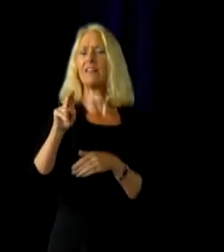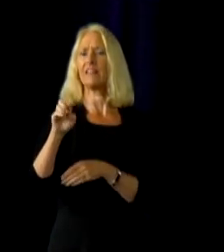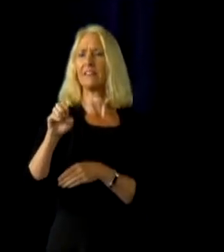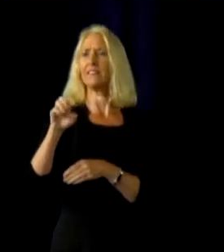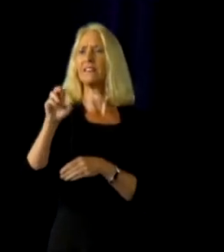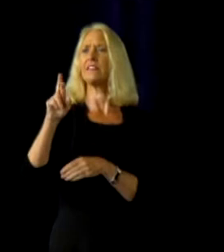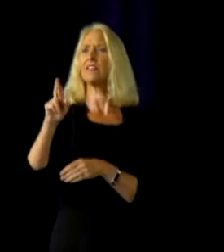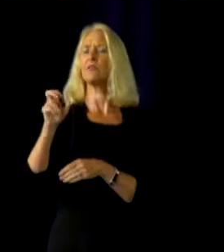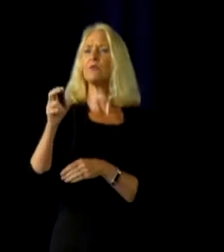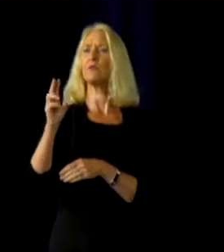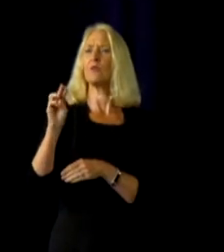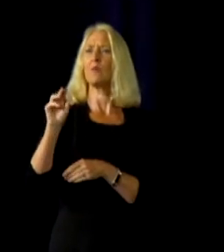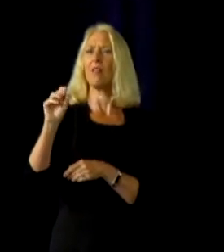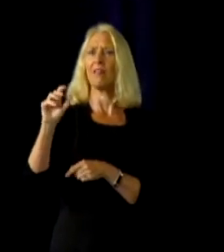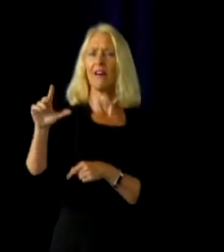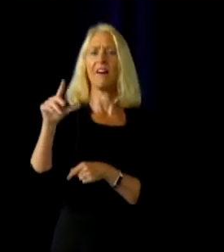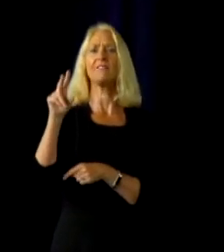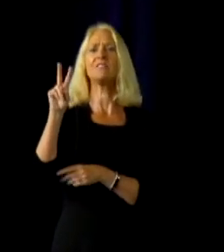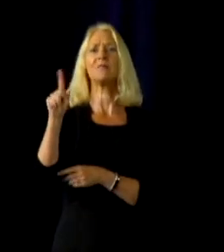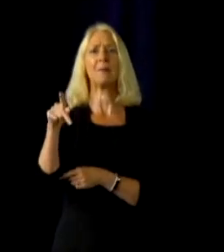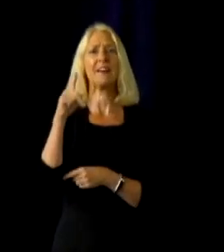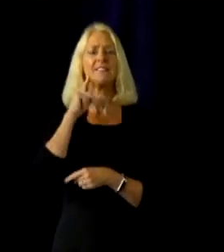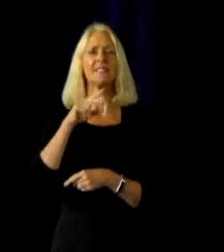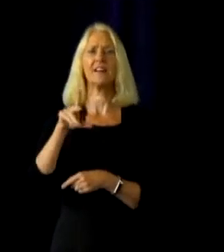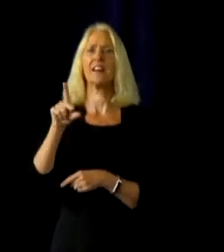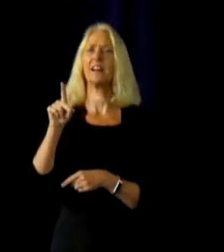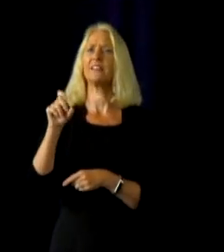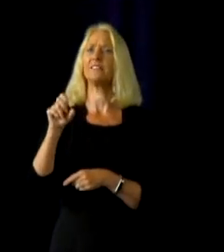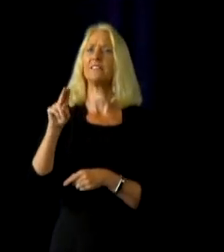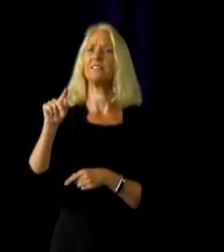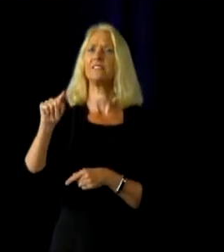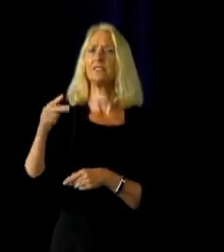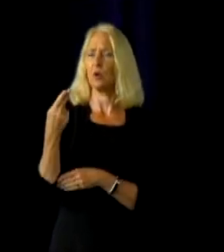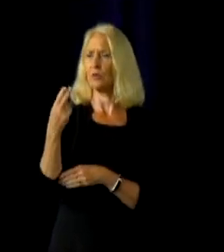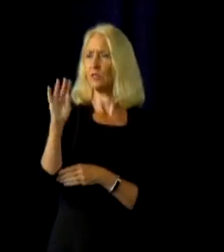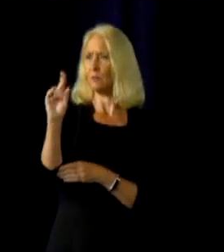with Deutsche Bank Global Market Groups.